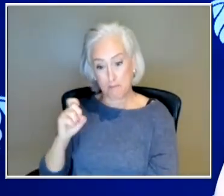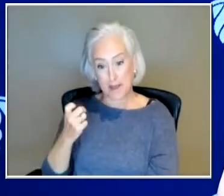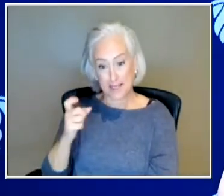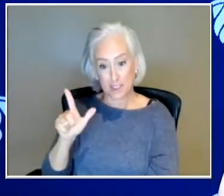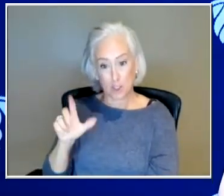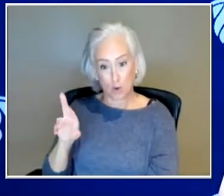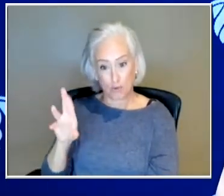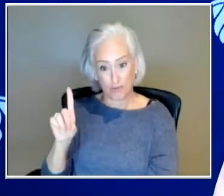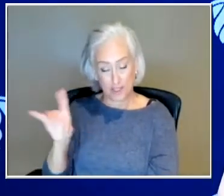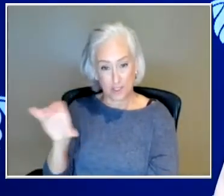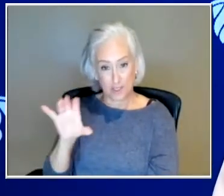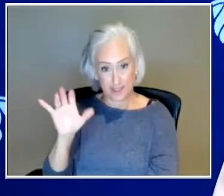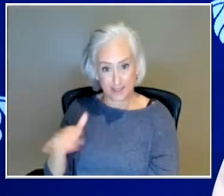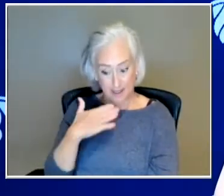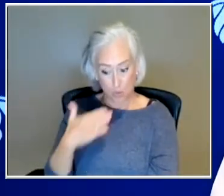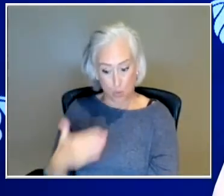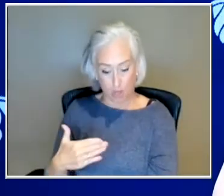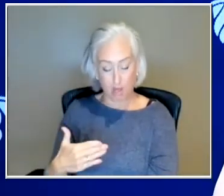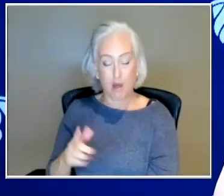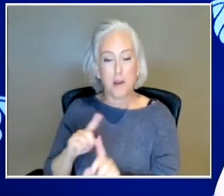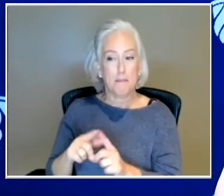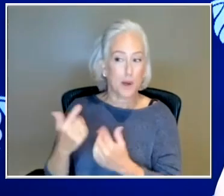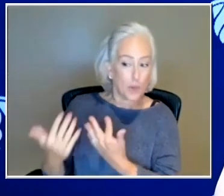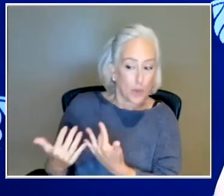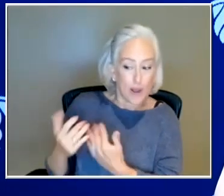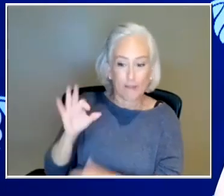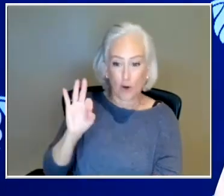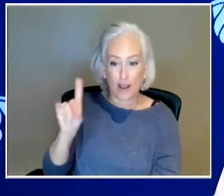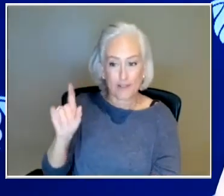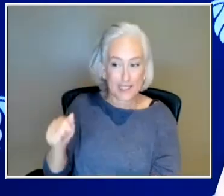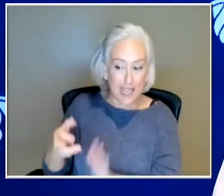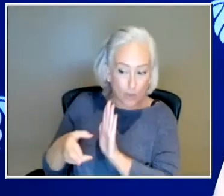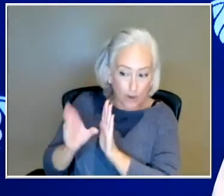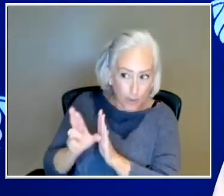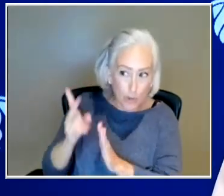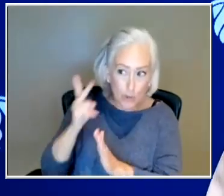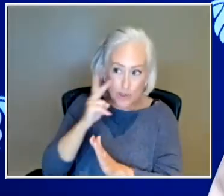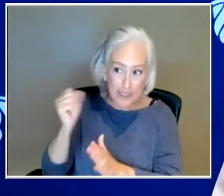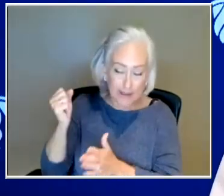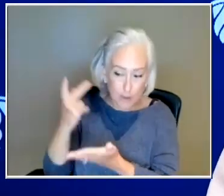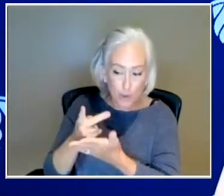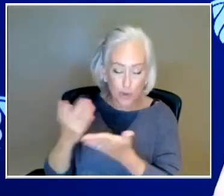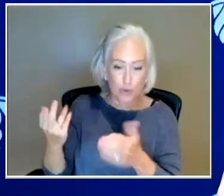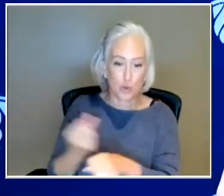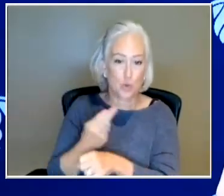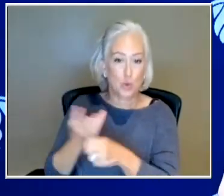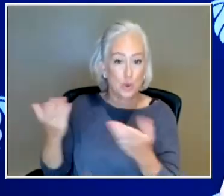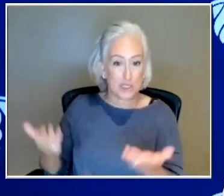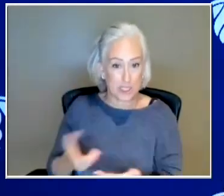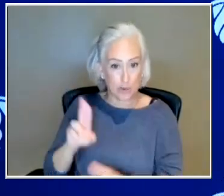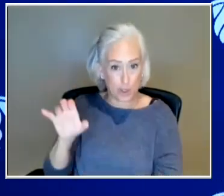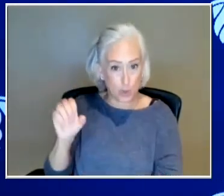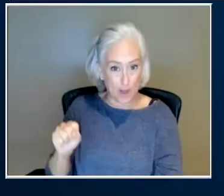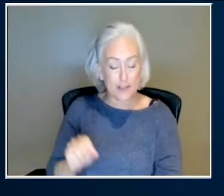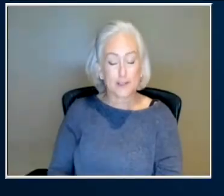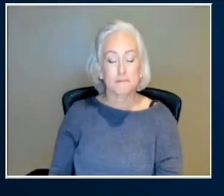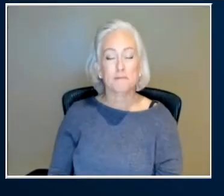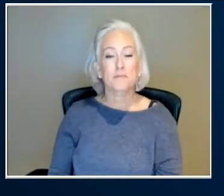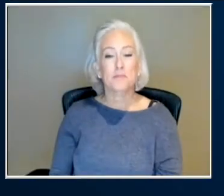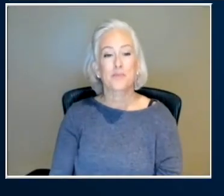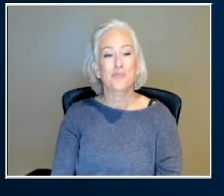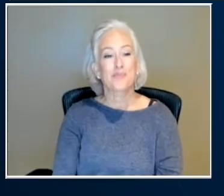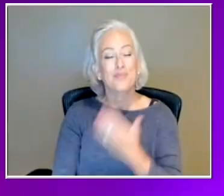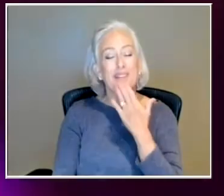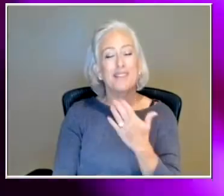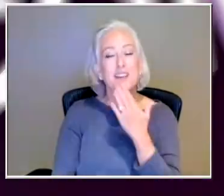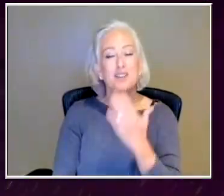awaiting their review and see if it does get authorized use here or approval here in the United States. All right, Hawk, thanks so much. Yeah. Let's